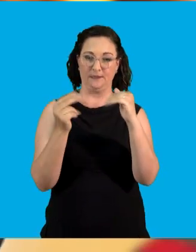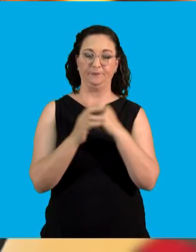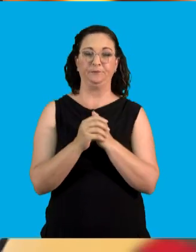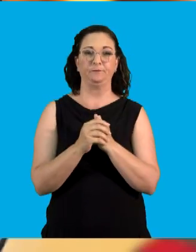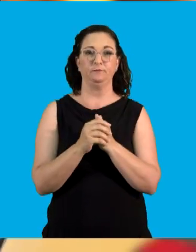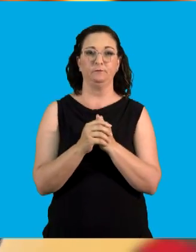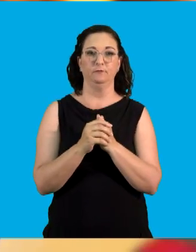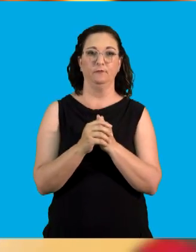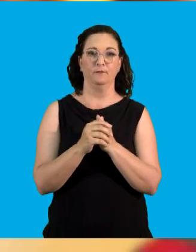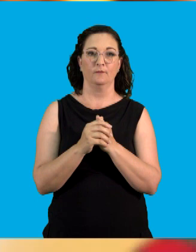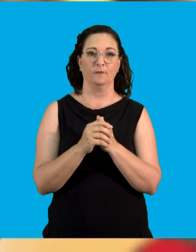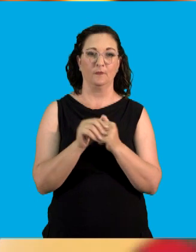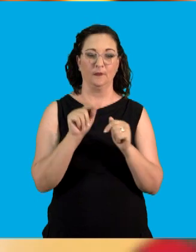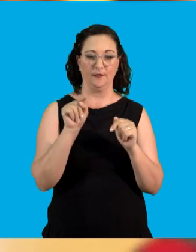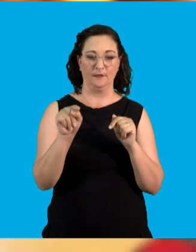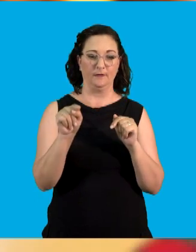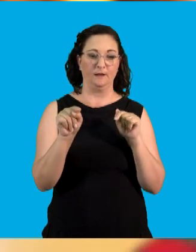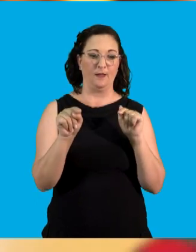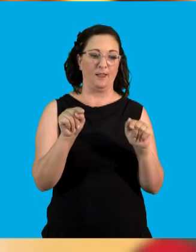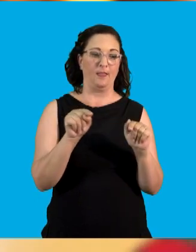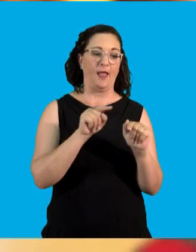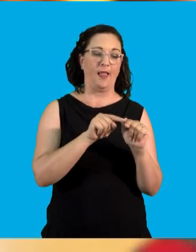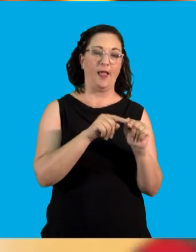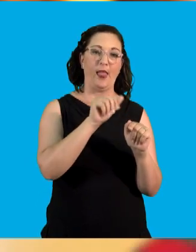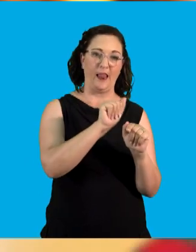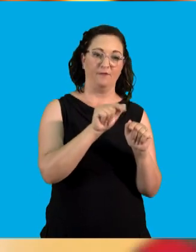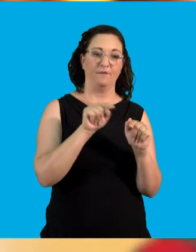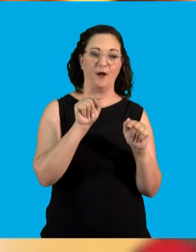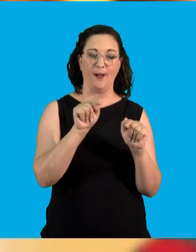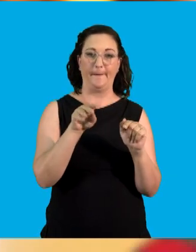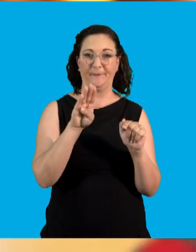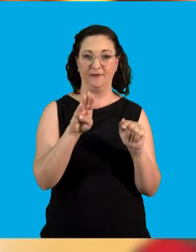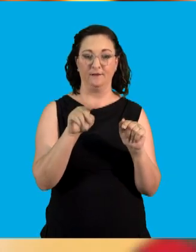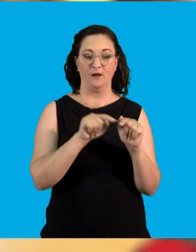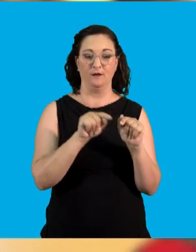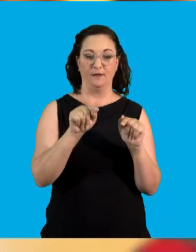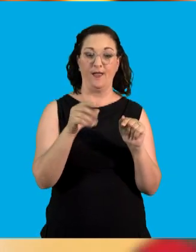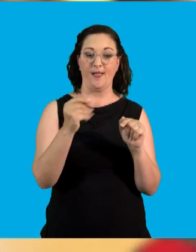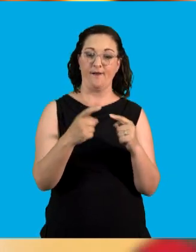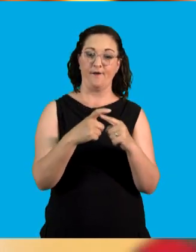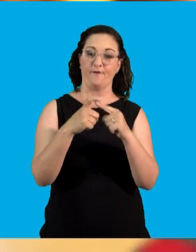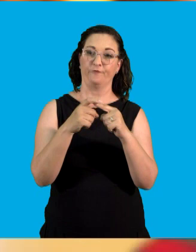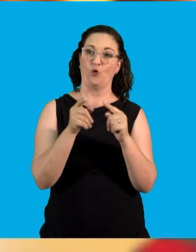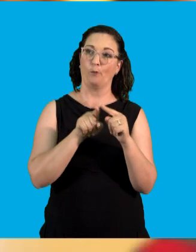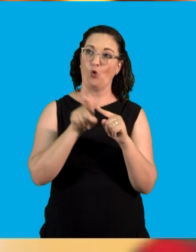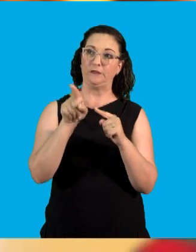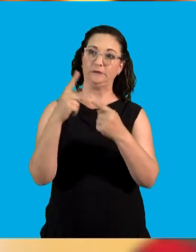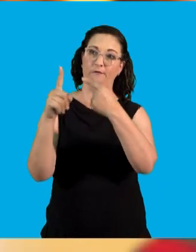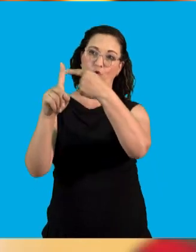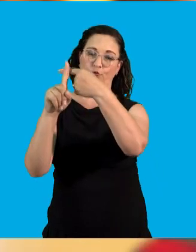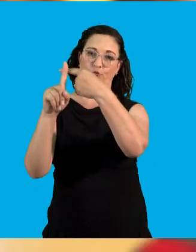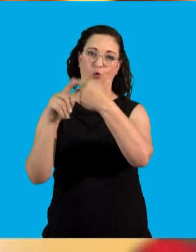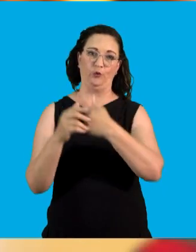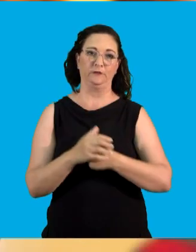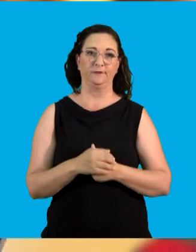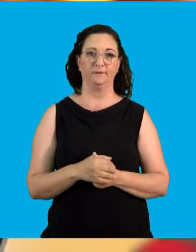sure that your pointer stars are there, which is the Alpha Centauri as well as the Beta Centauri. They will point you in the direction of